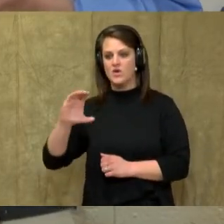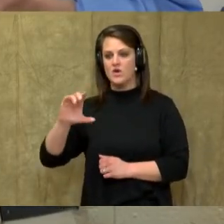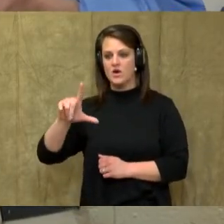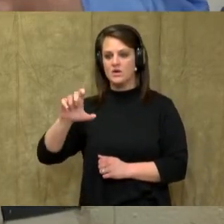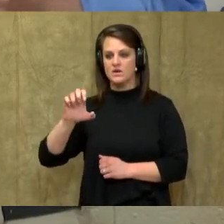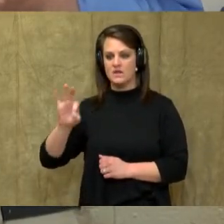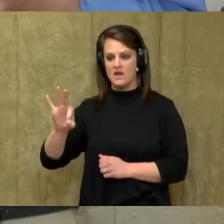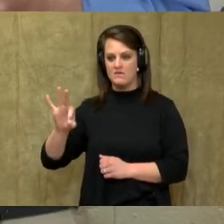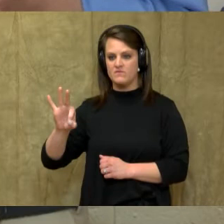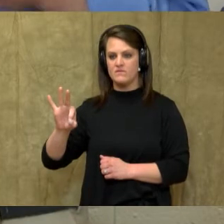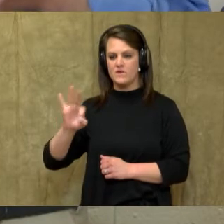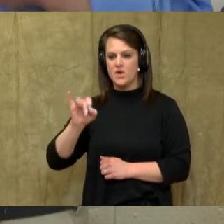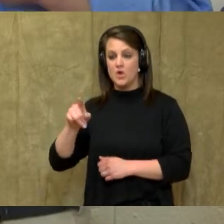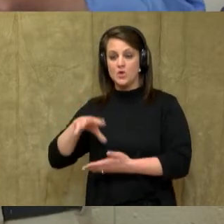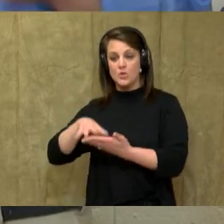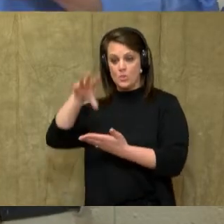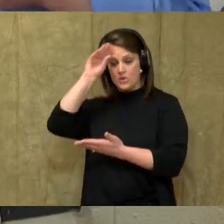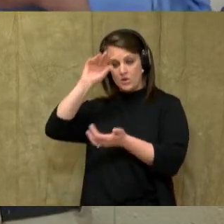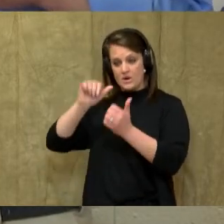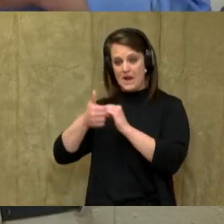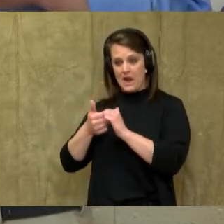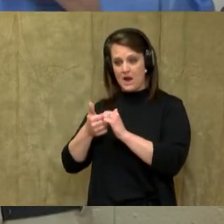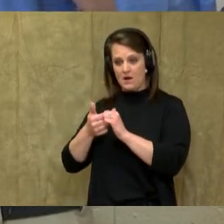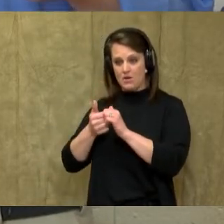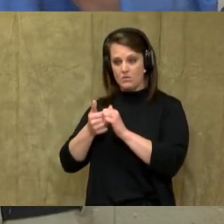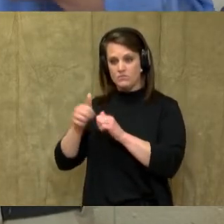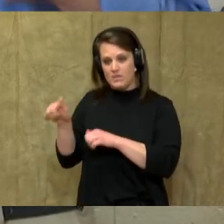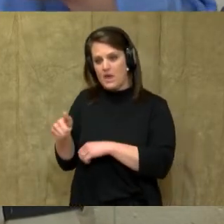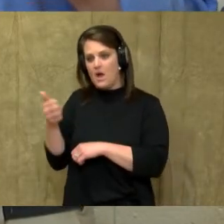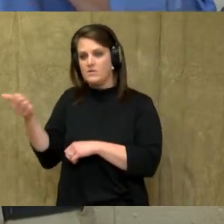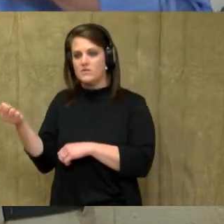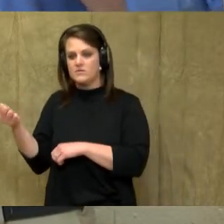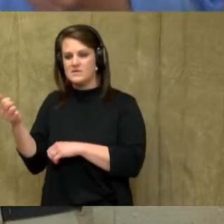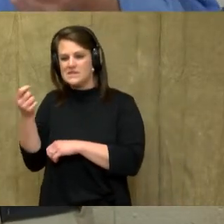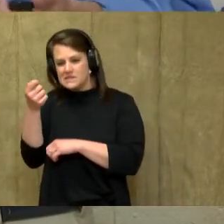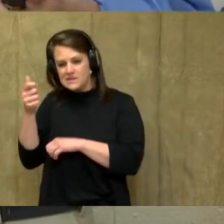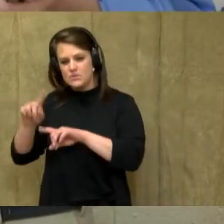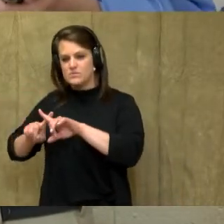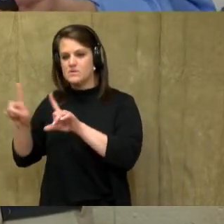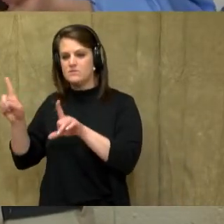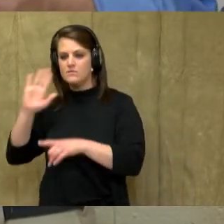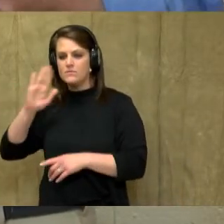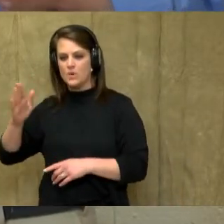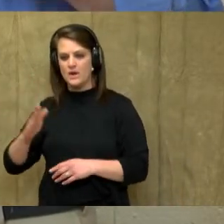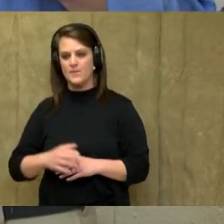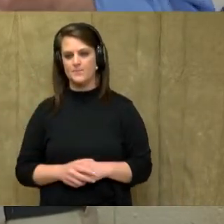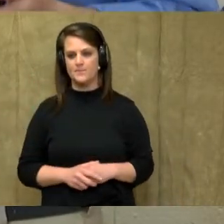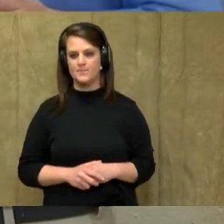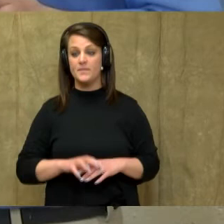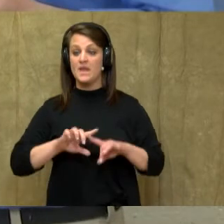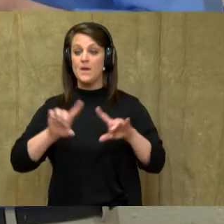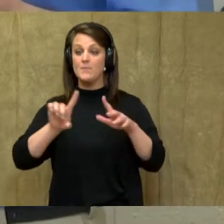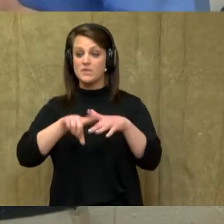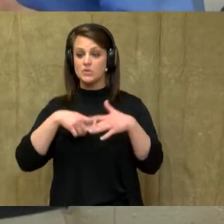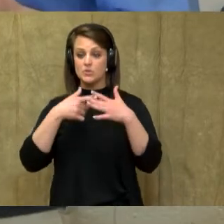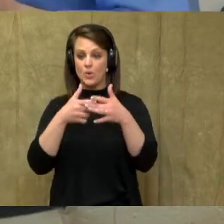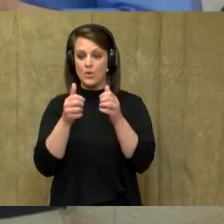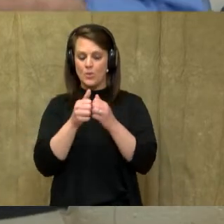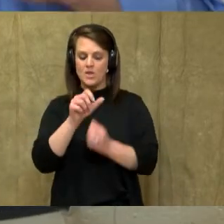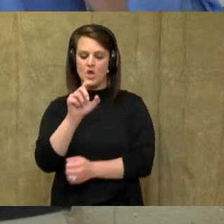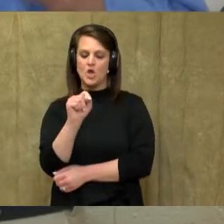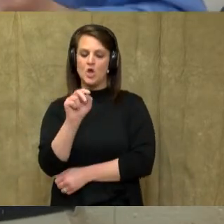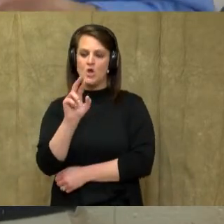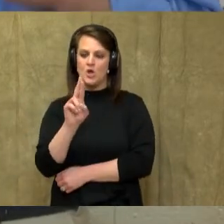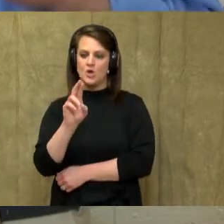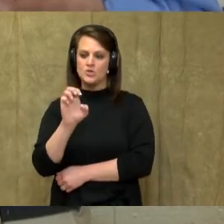do that, you'll learn how to read those clefs, and it will be a little bit different. But beginning with the treble clef